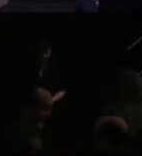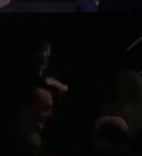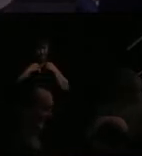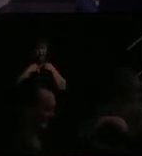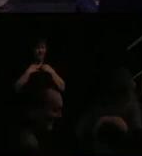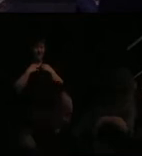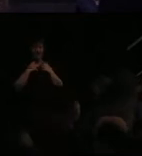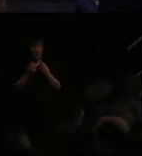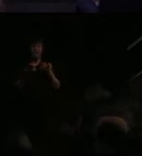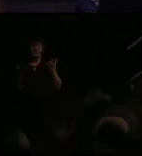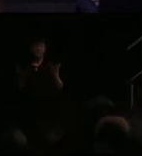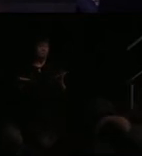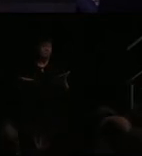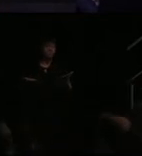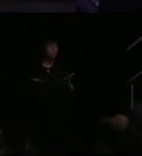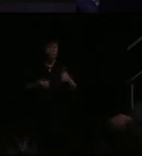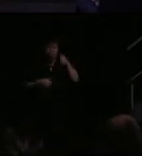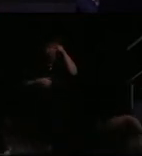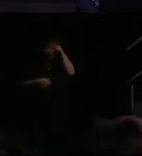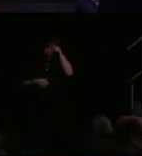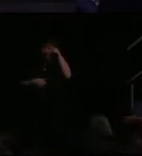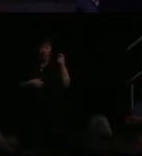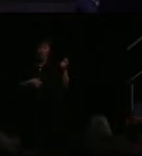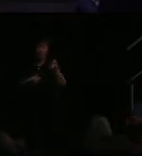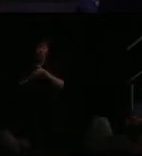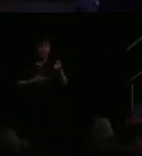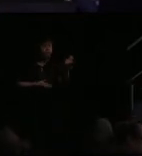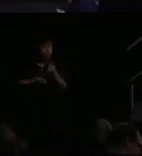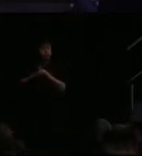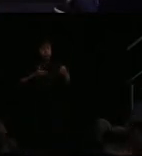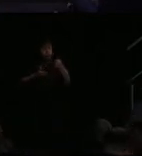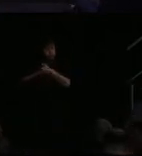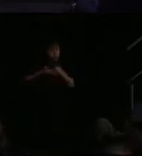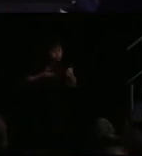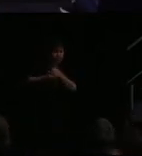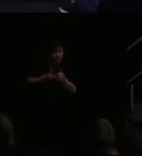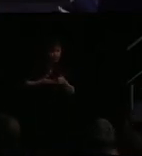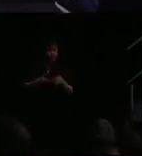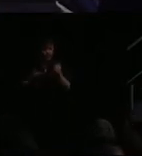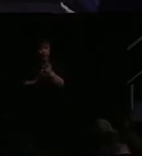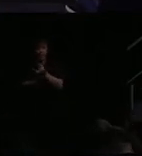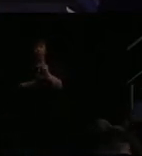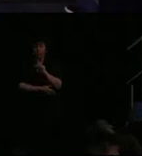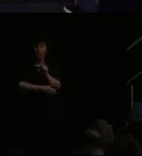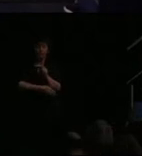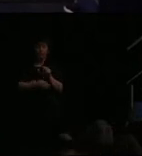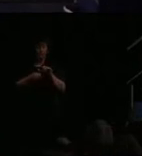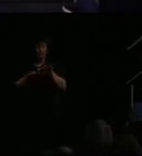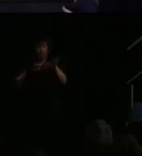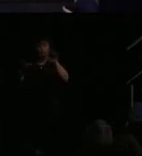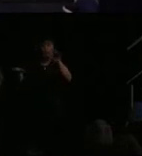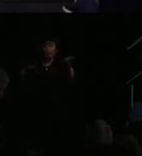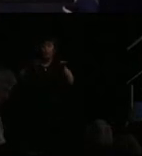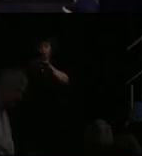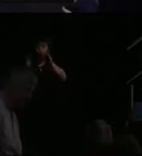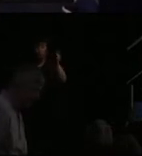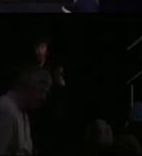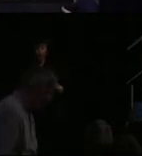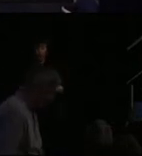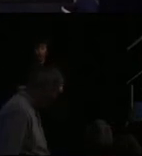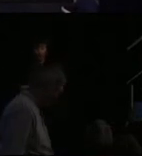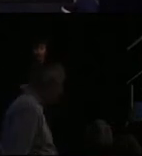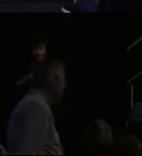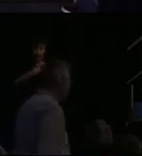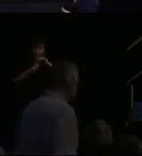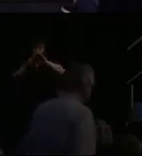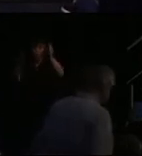We, as you know, if you come here regularly, we are very much about reaching our world as well and winning our